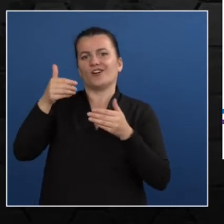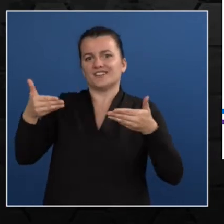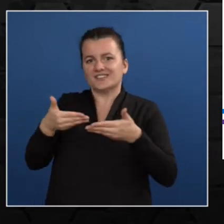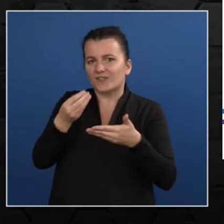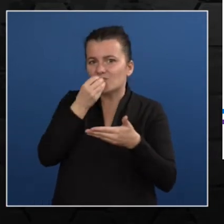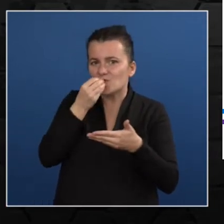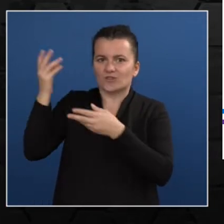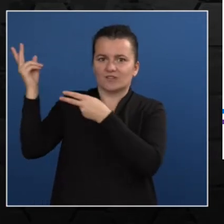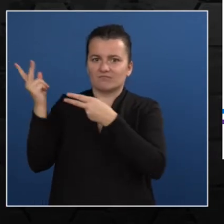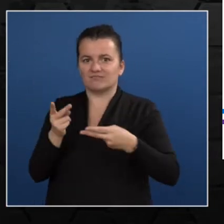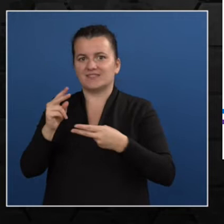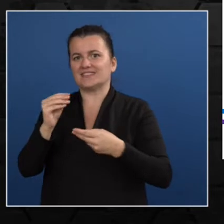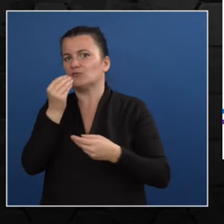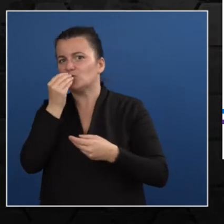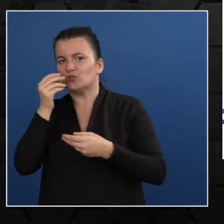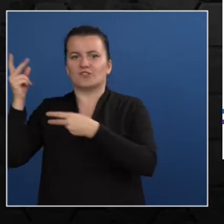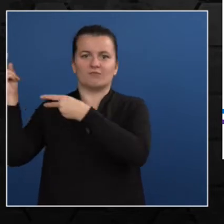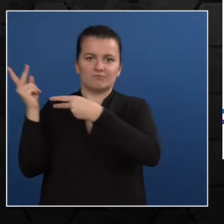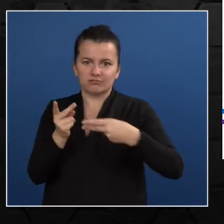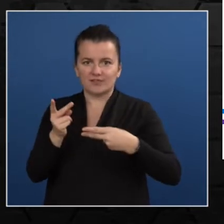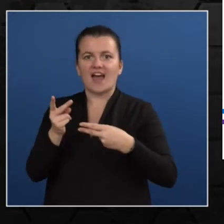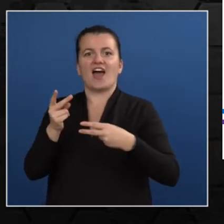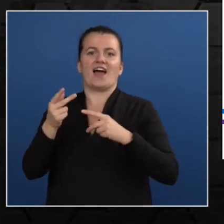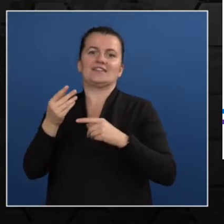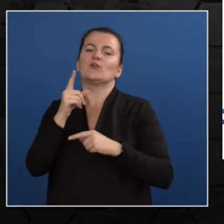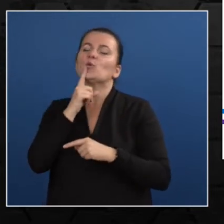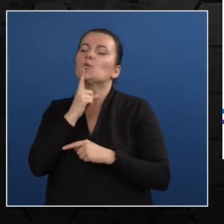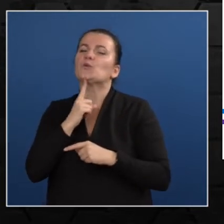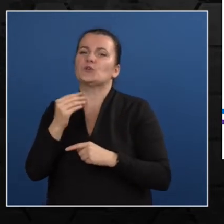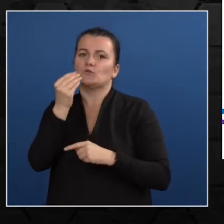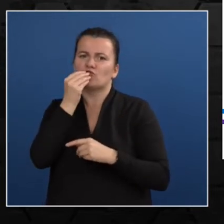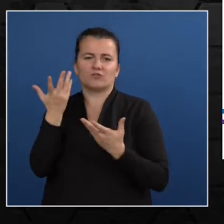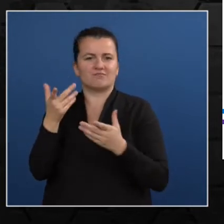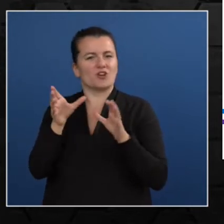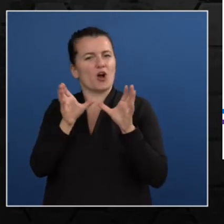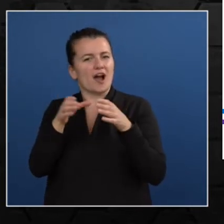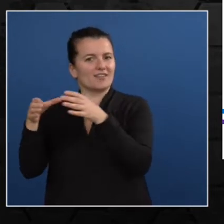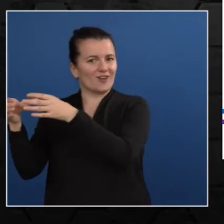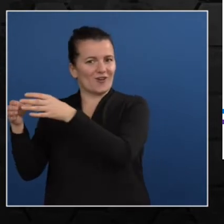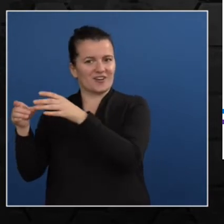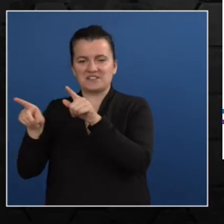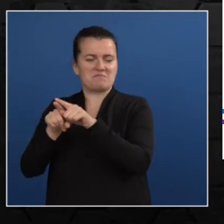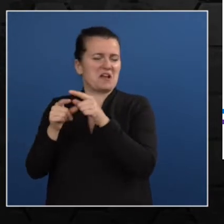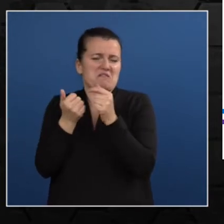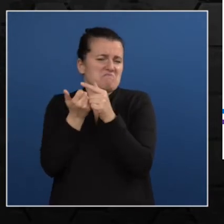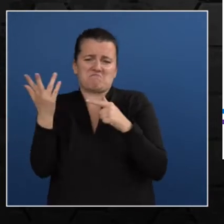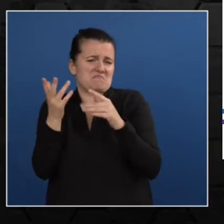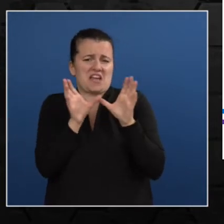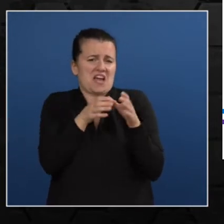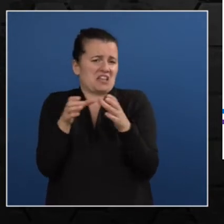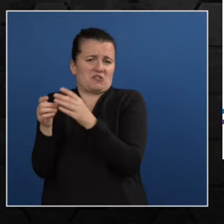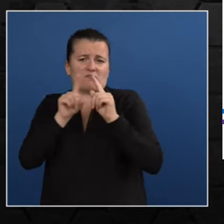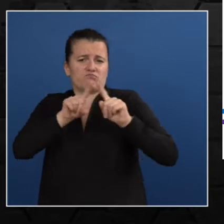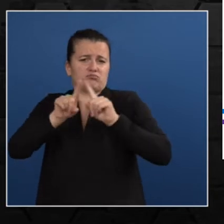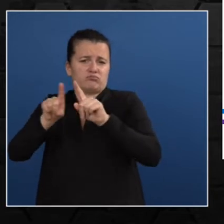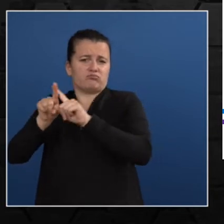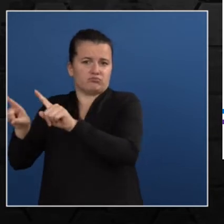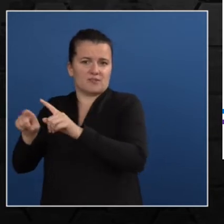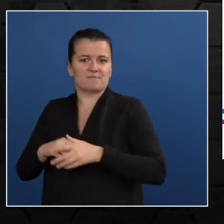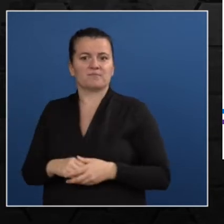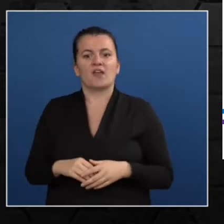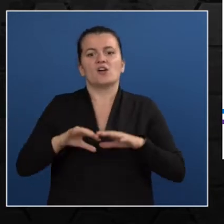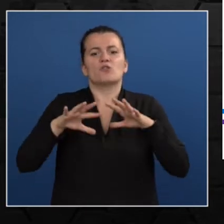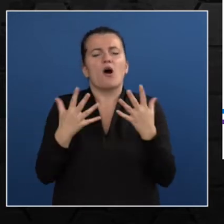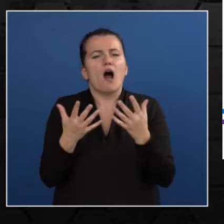published every now and then, like in every 15 to 20 minutes. And how can you keep up with that?